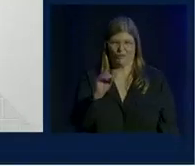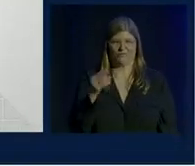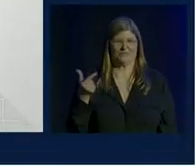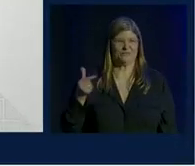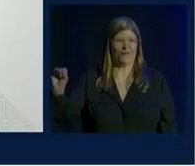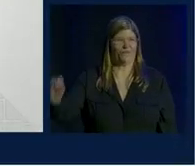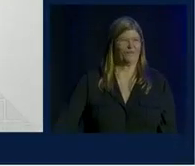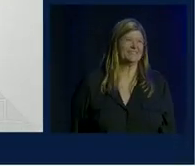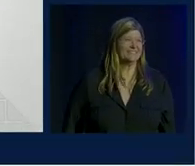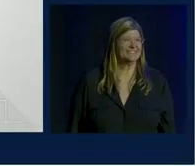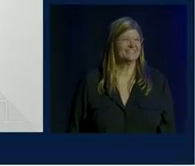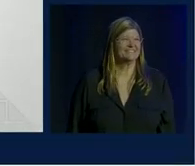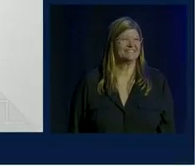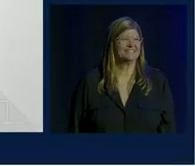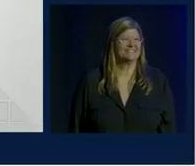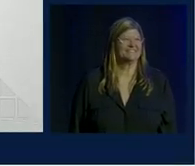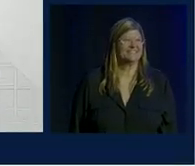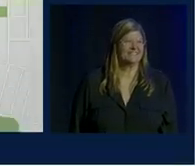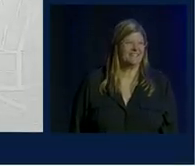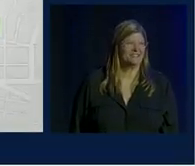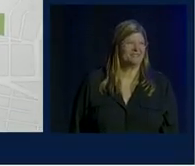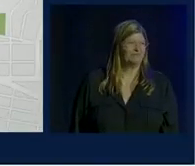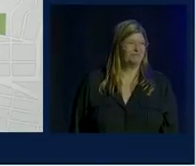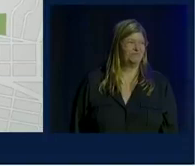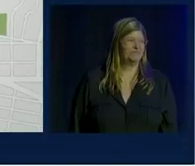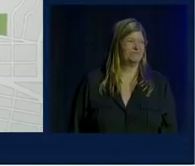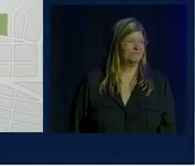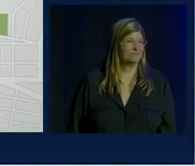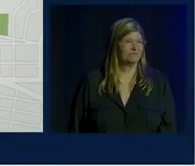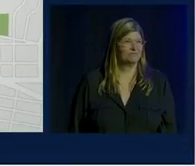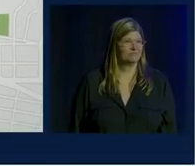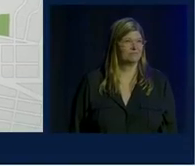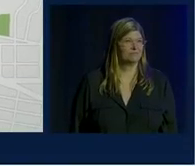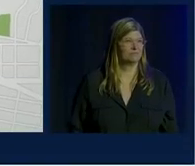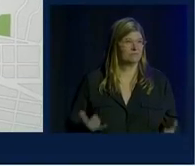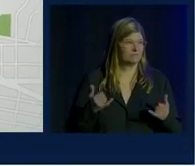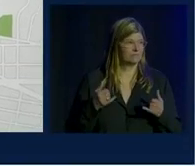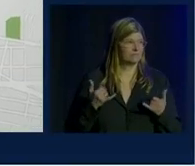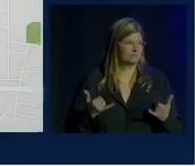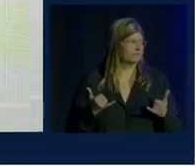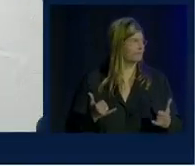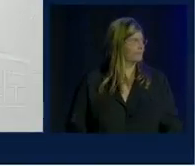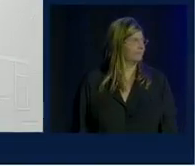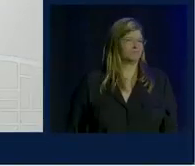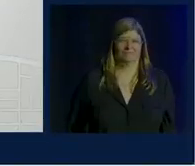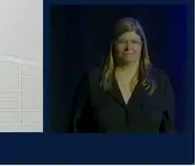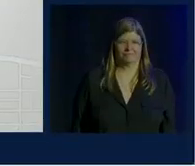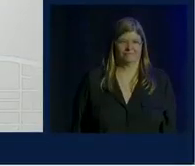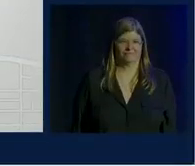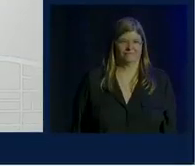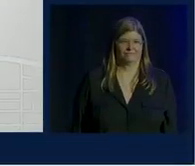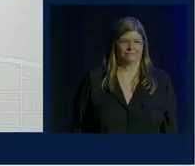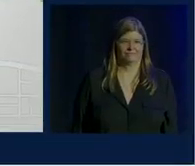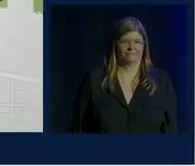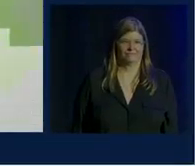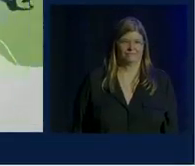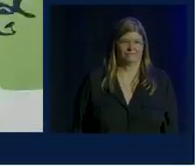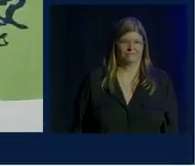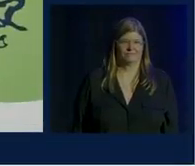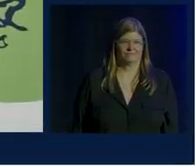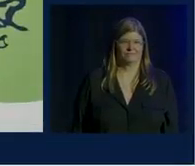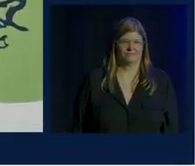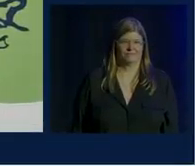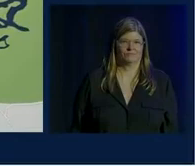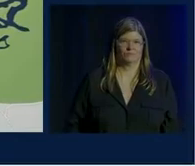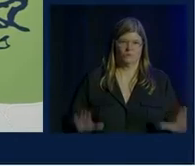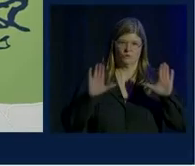Great Streets is the district's commercial revitalization initiative led by the Office of the Deputy Mayor for Planning and Economic Development. It is designed to